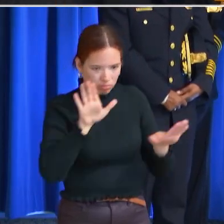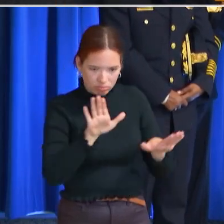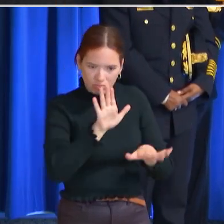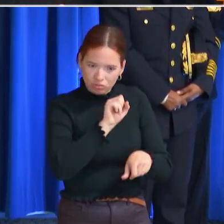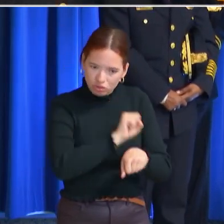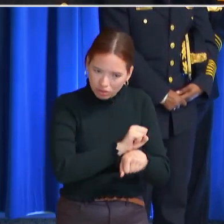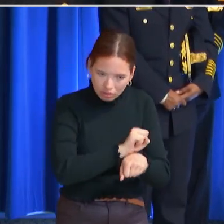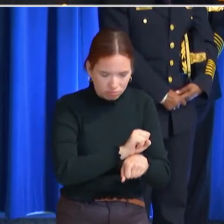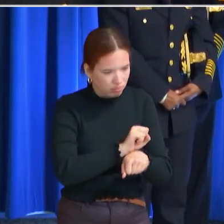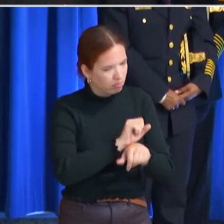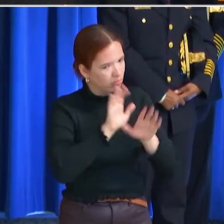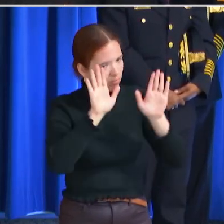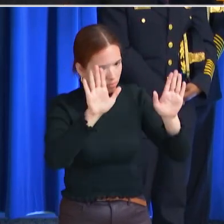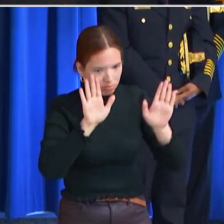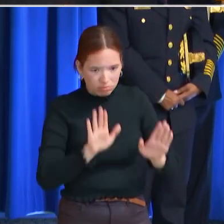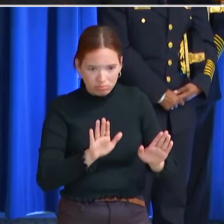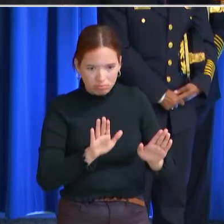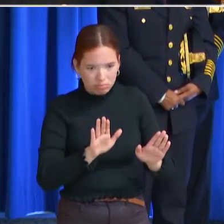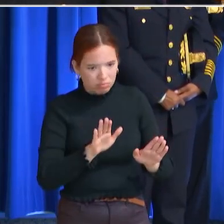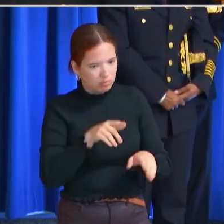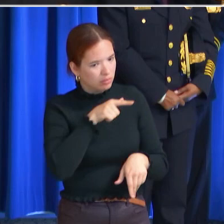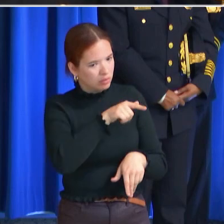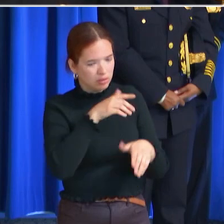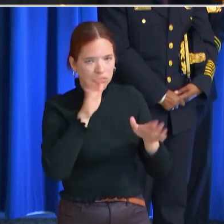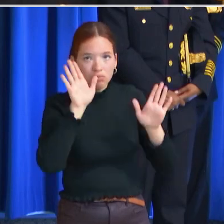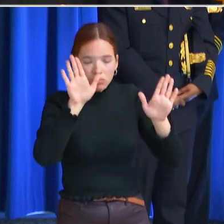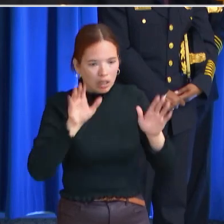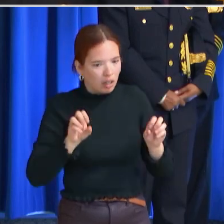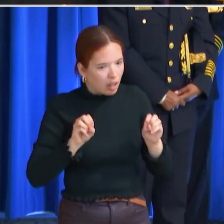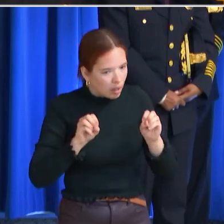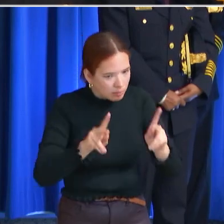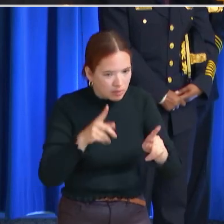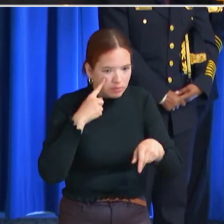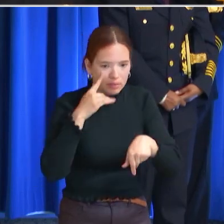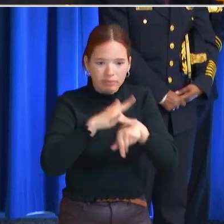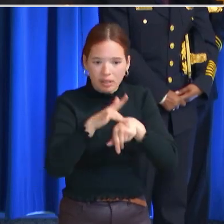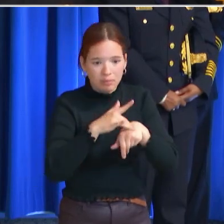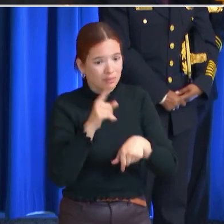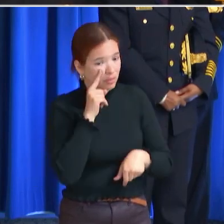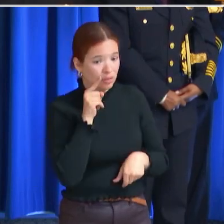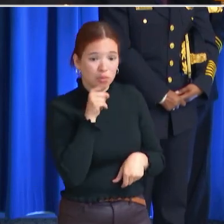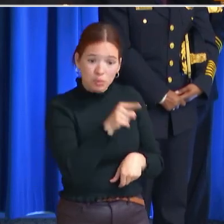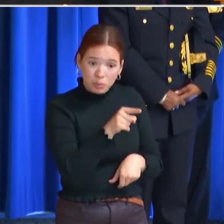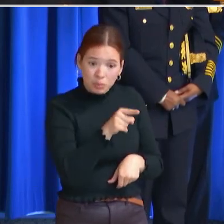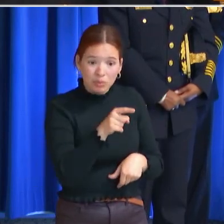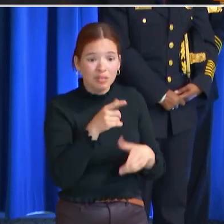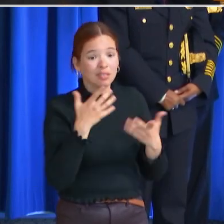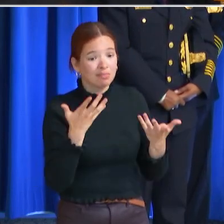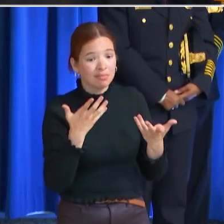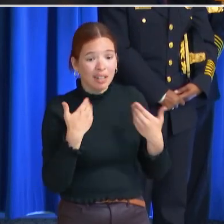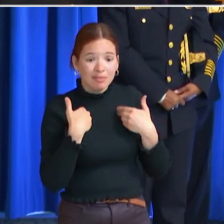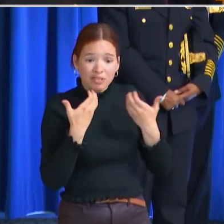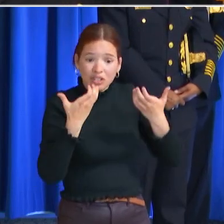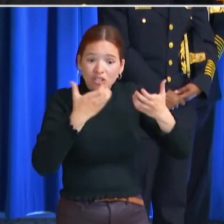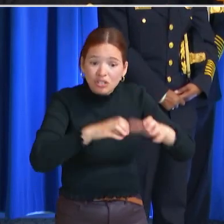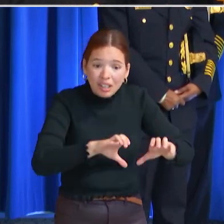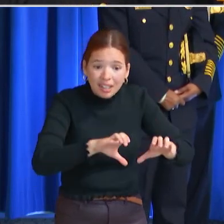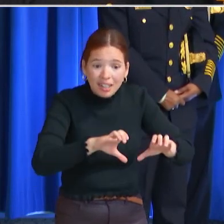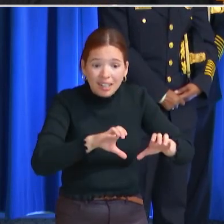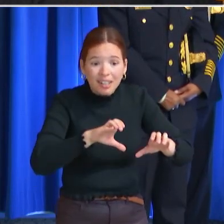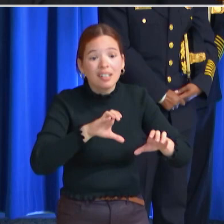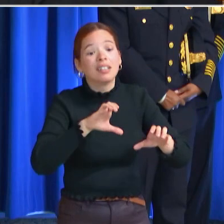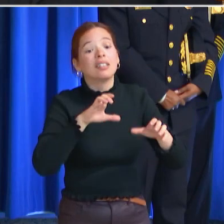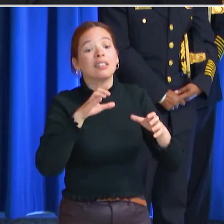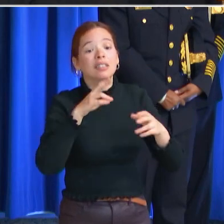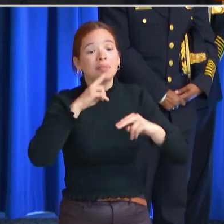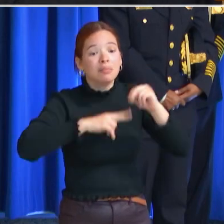have a great opportunity available for you and have a chance of building a whole second career